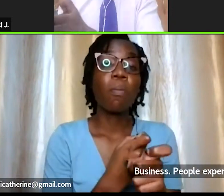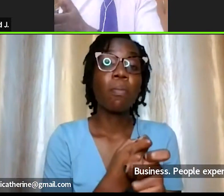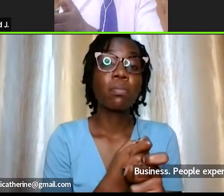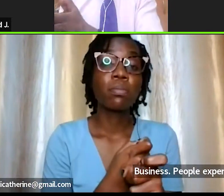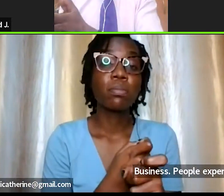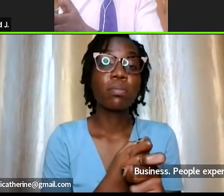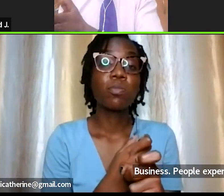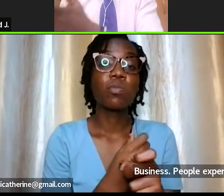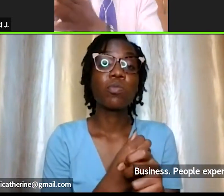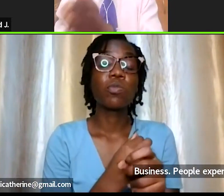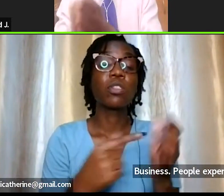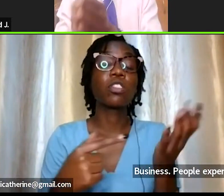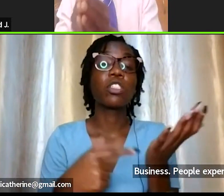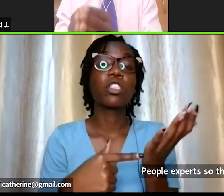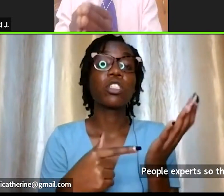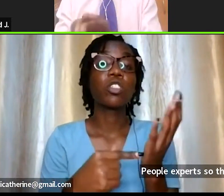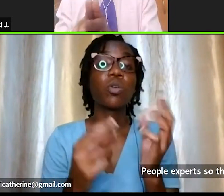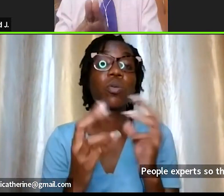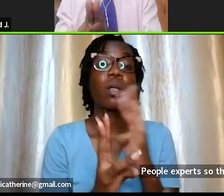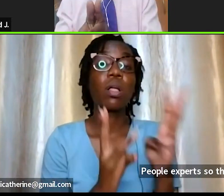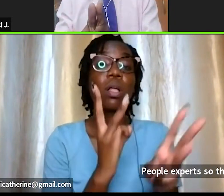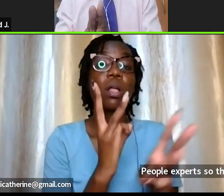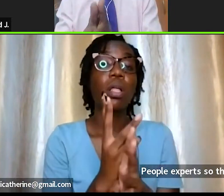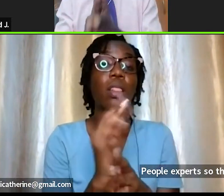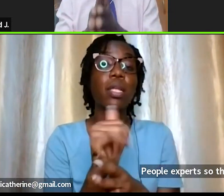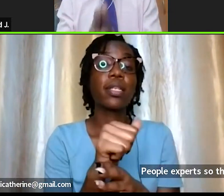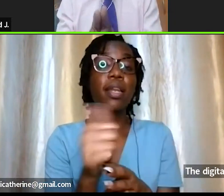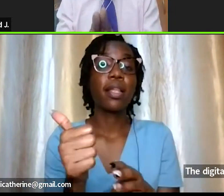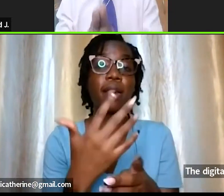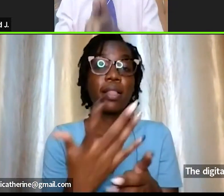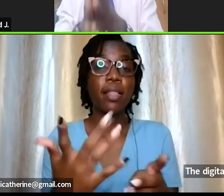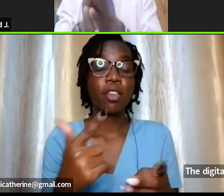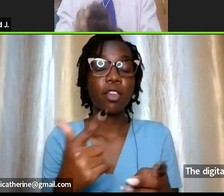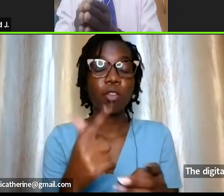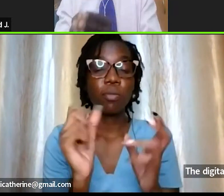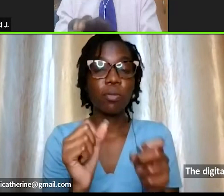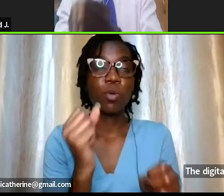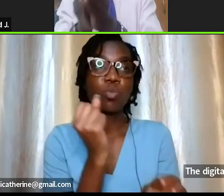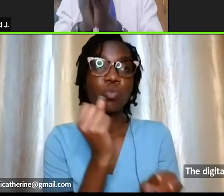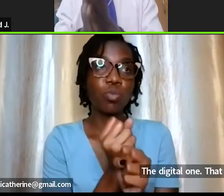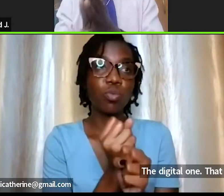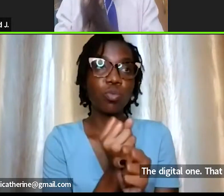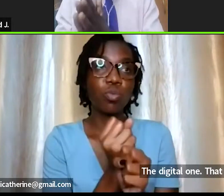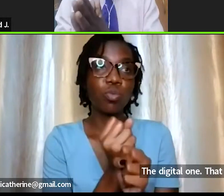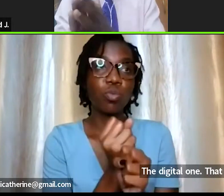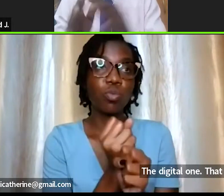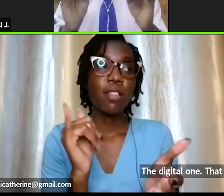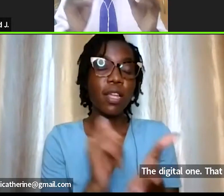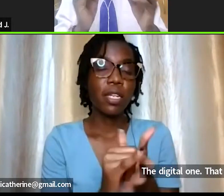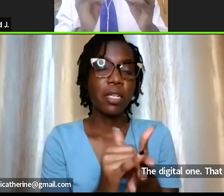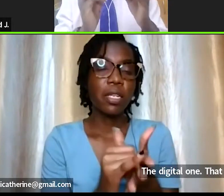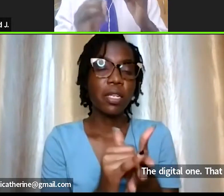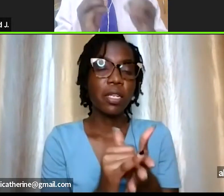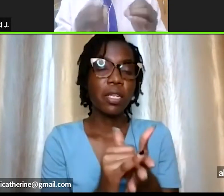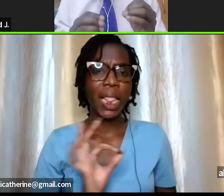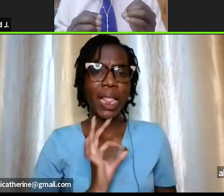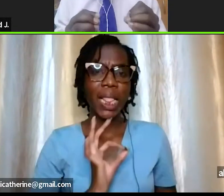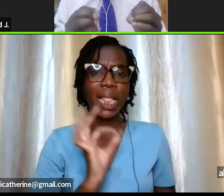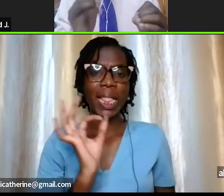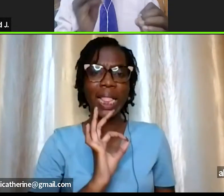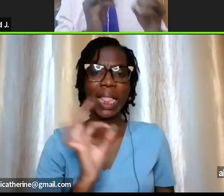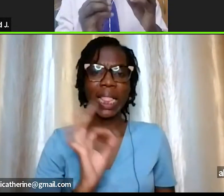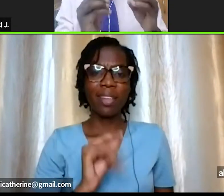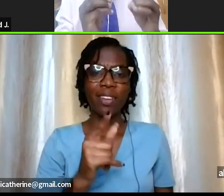the digital world. That is another thing that you can be able to do so that people see, when you are talking